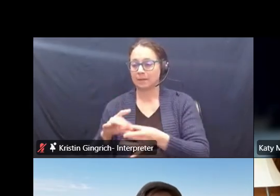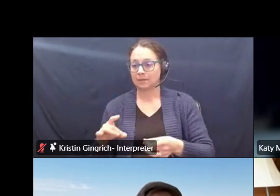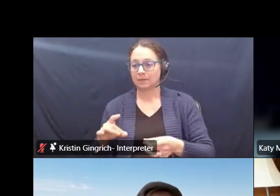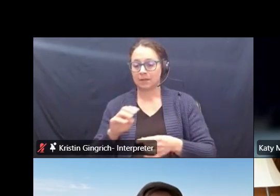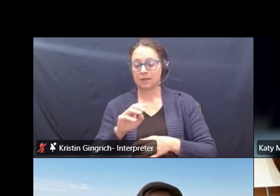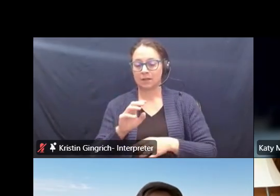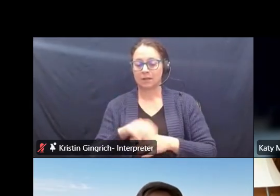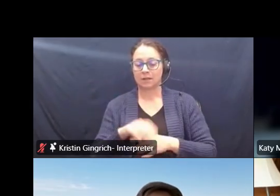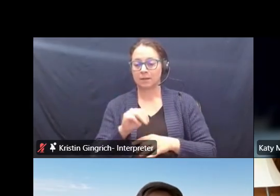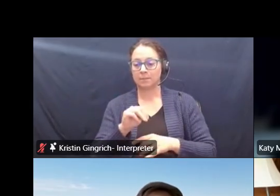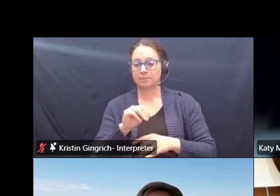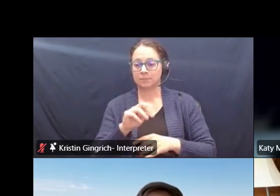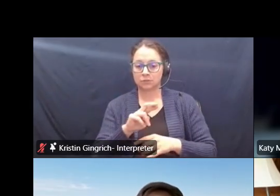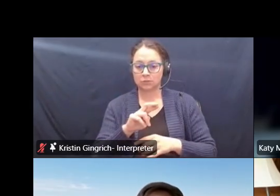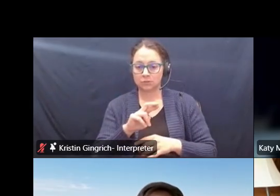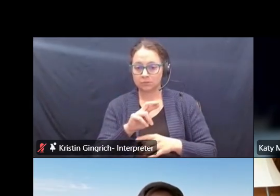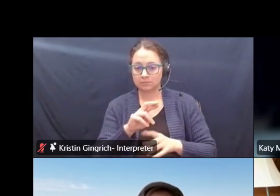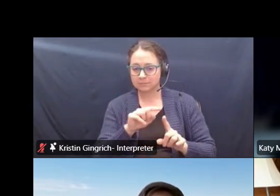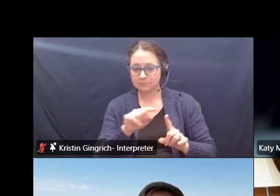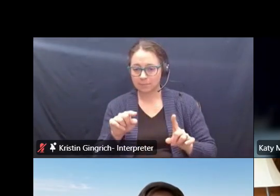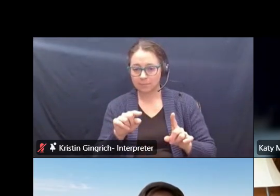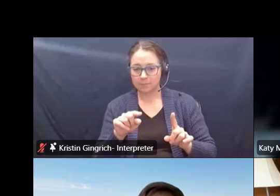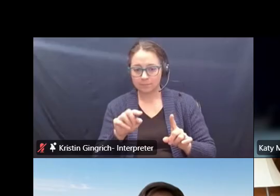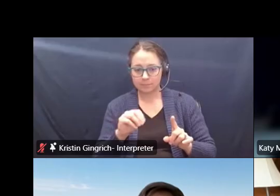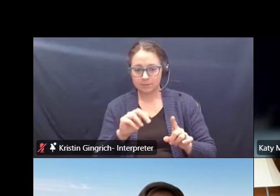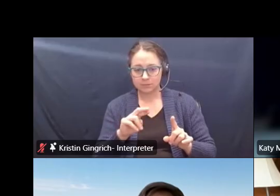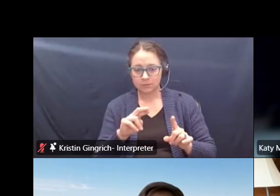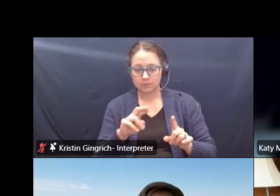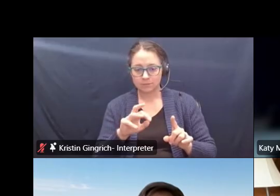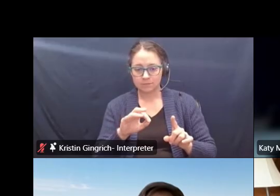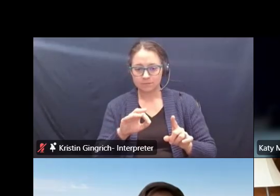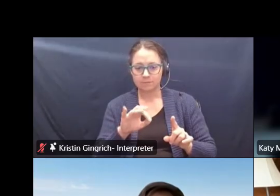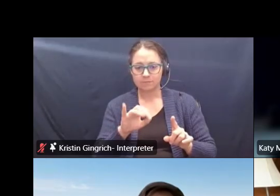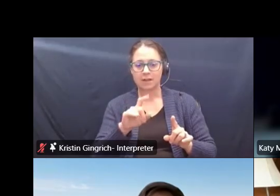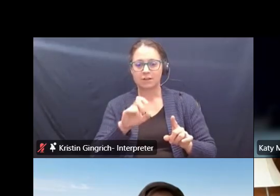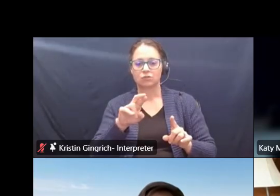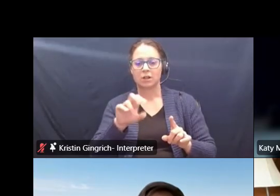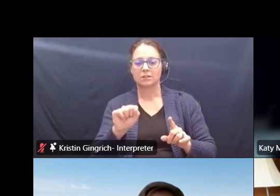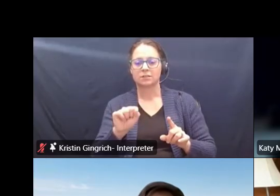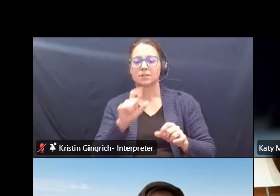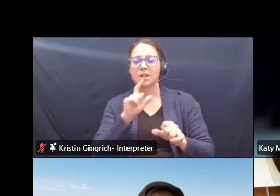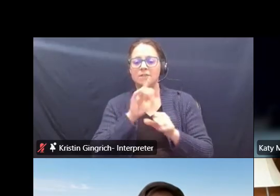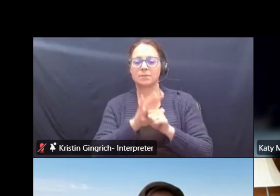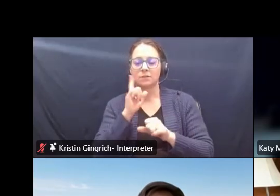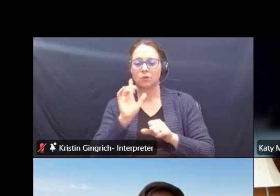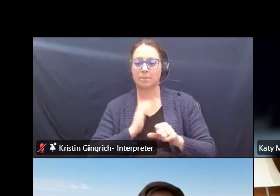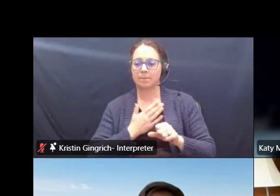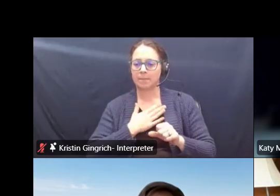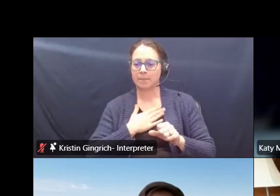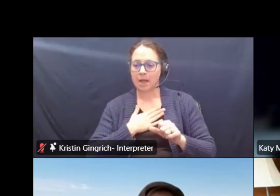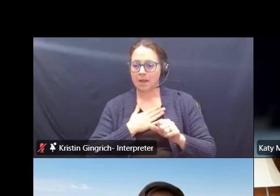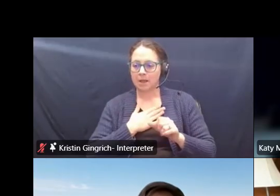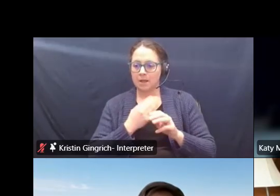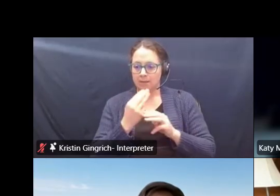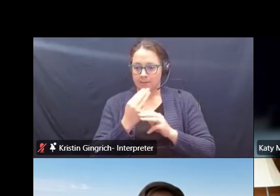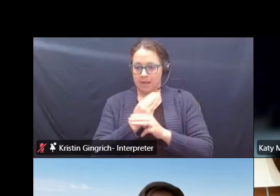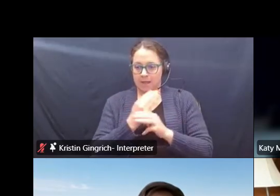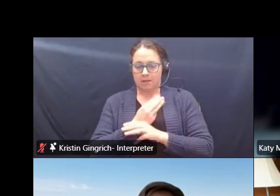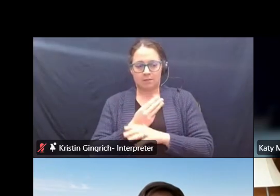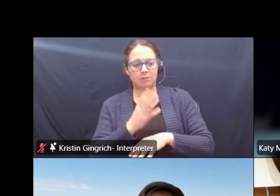Fadrill's confirmation of my math. So okay, and so it's too prolonged. It